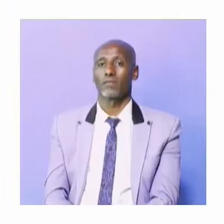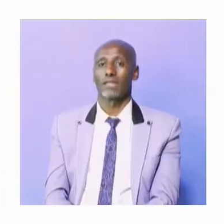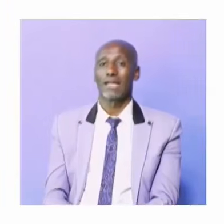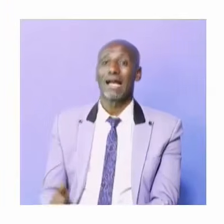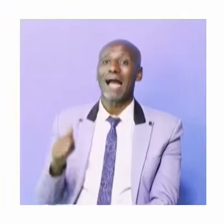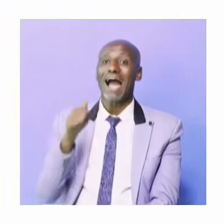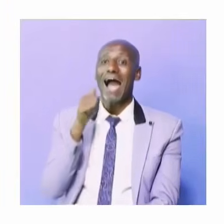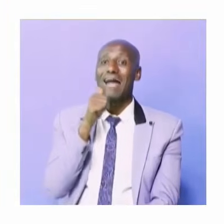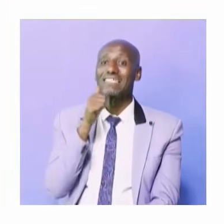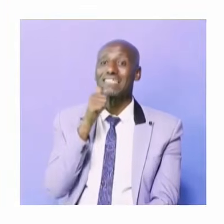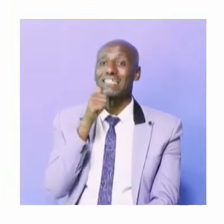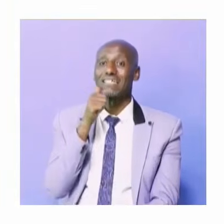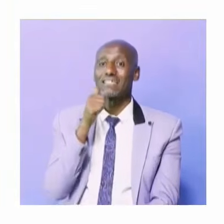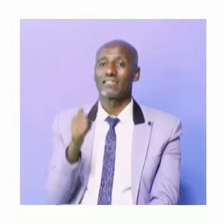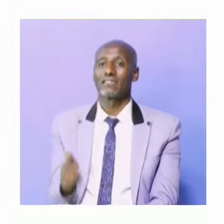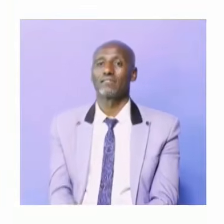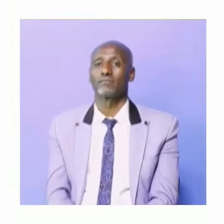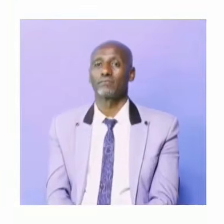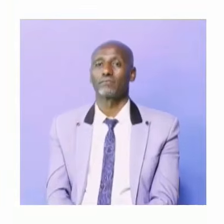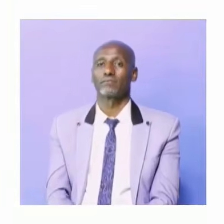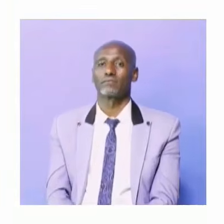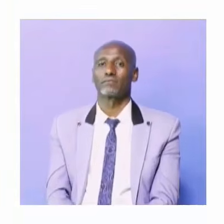Aster